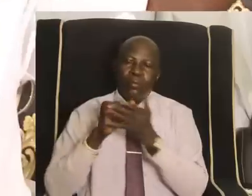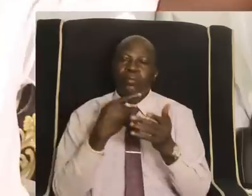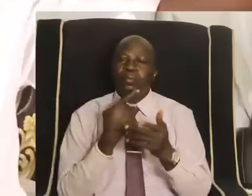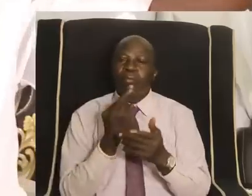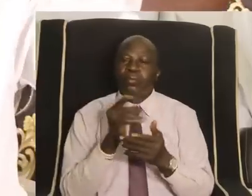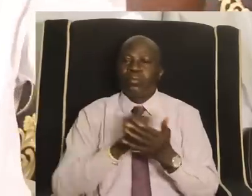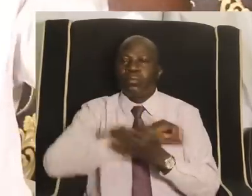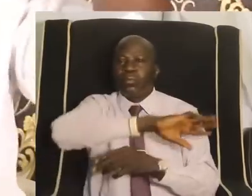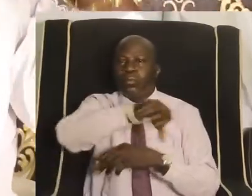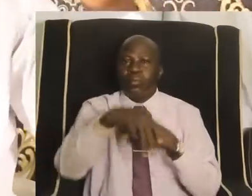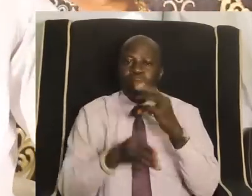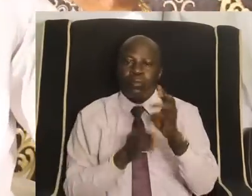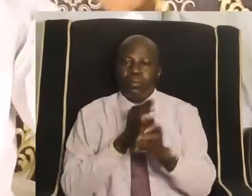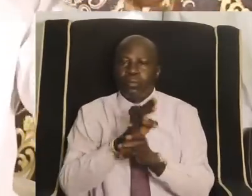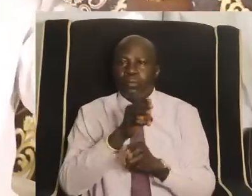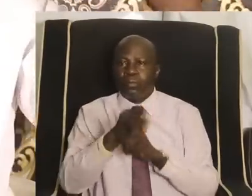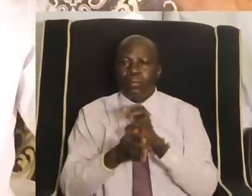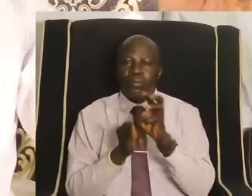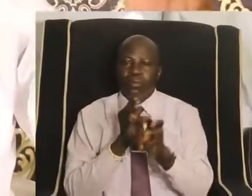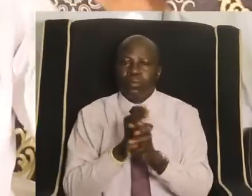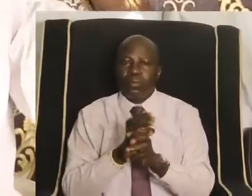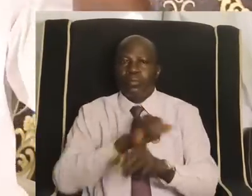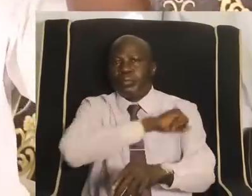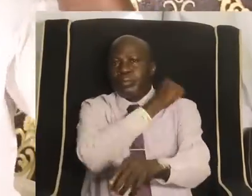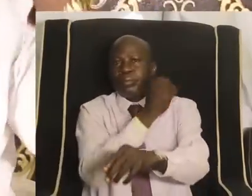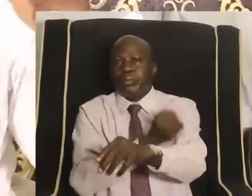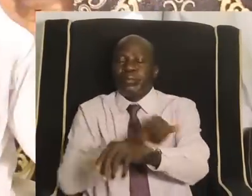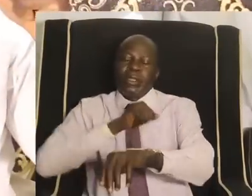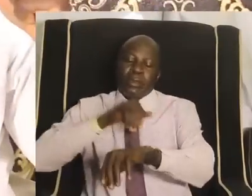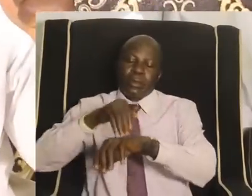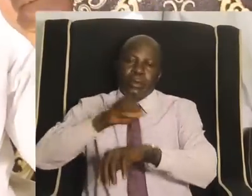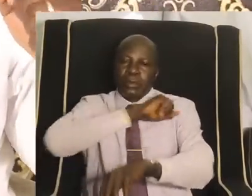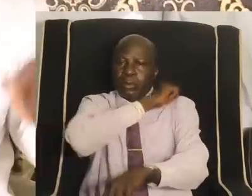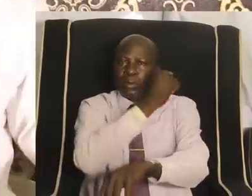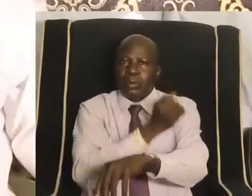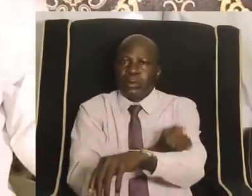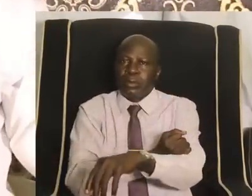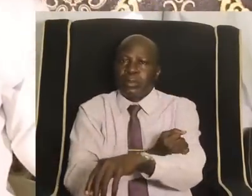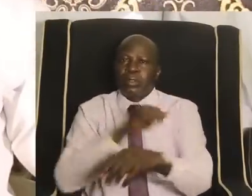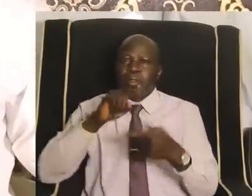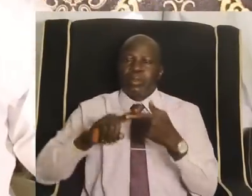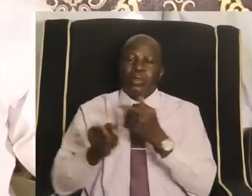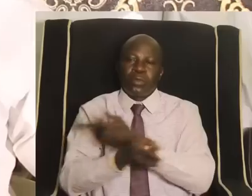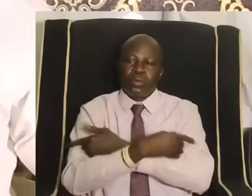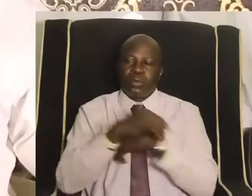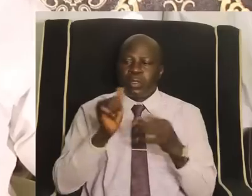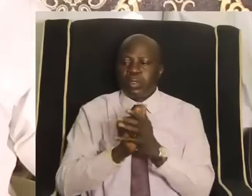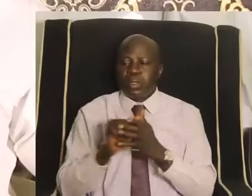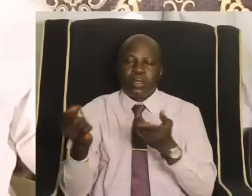voice that is jadu agbaye all over the world ase ni mo ro jade I send forth authority mi o ni ojo